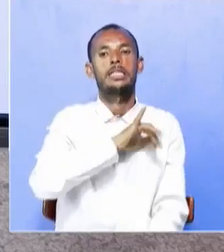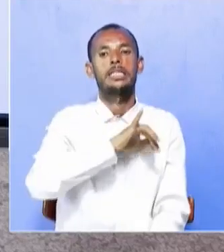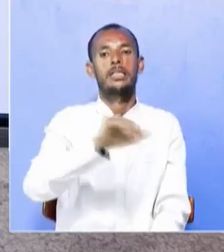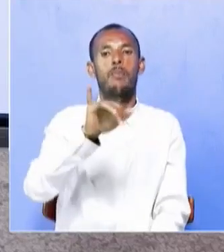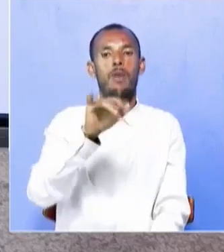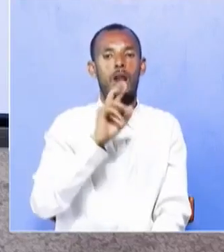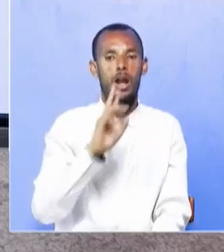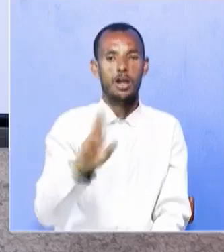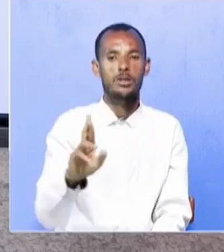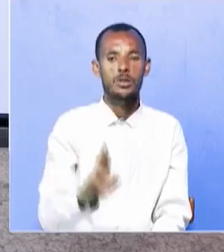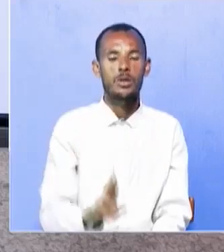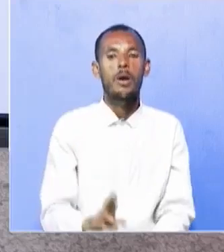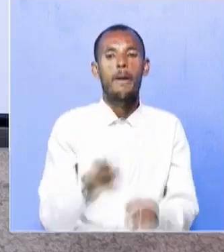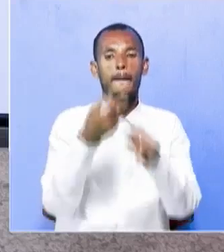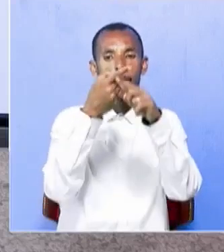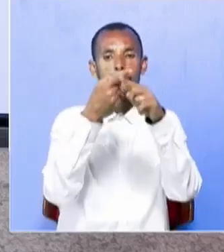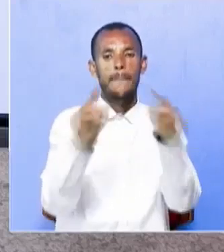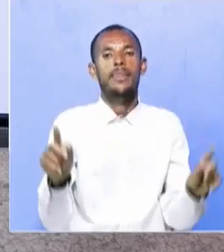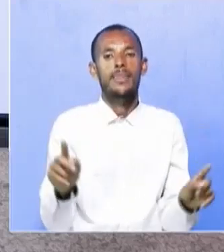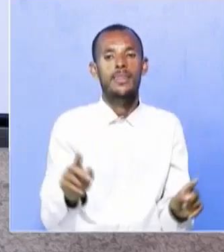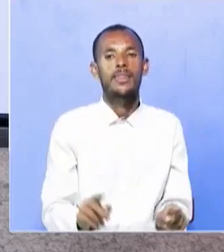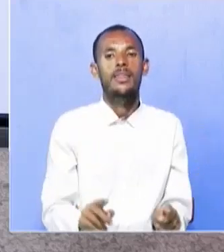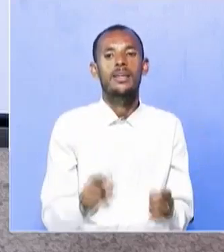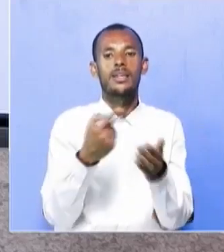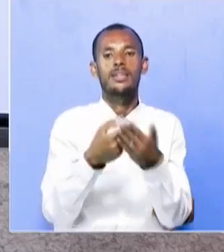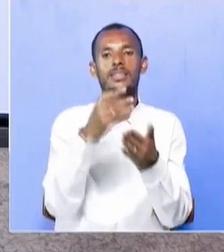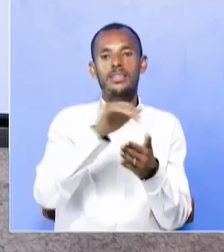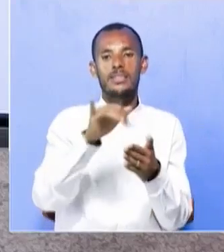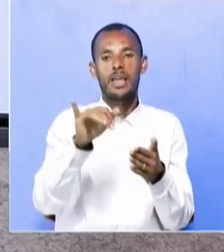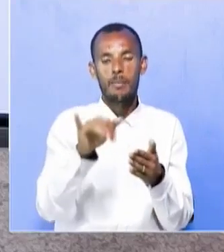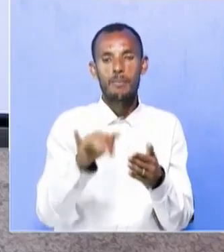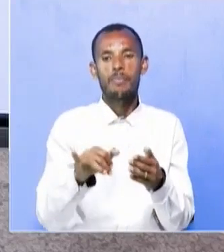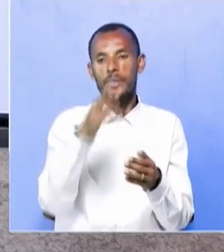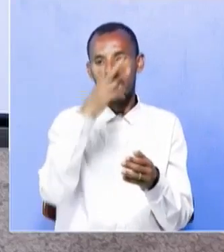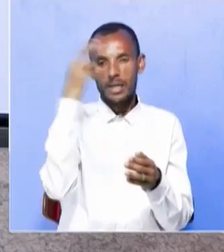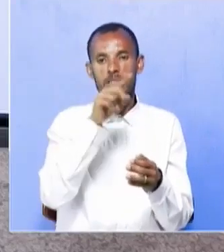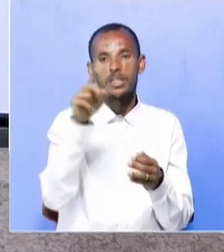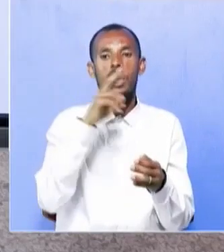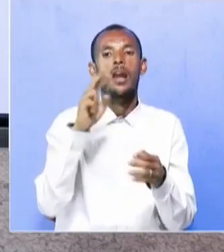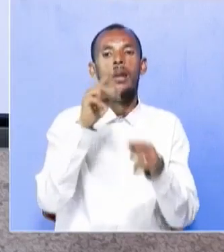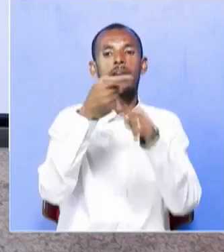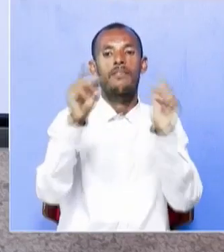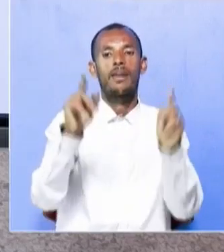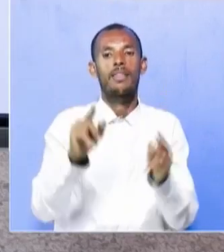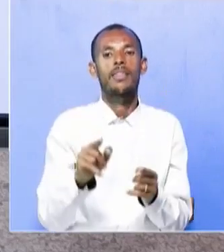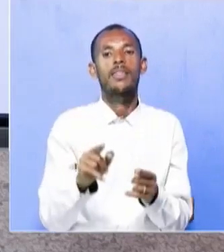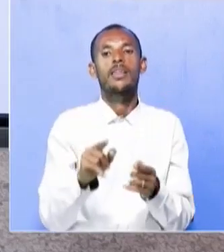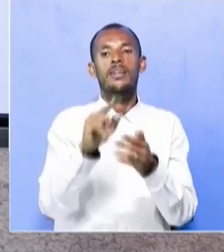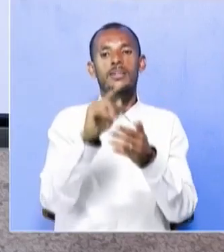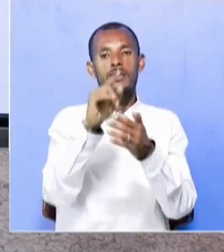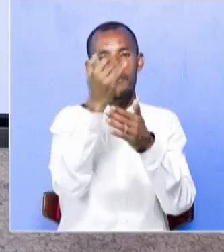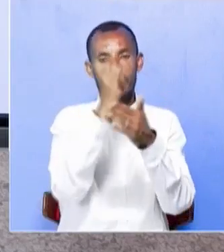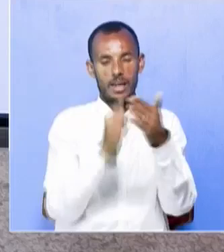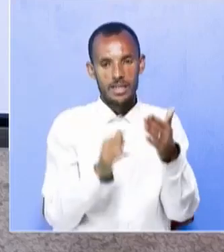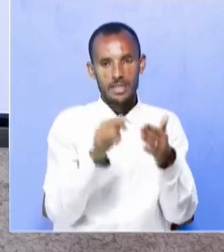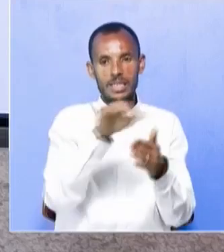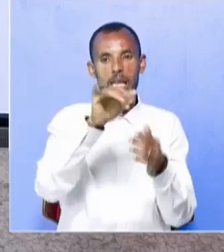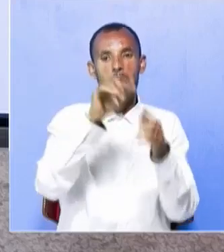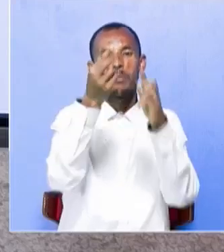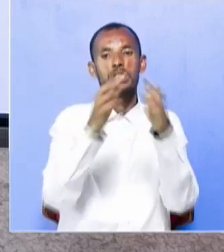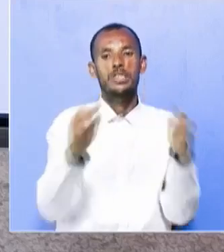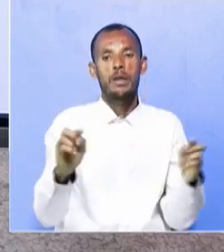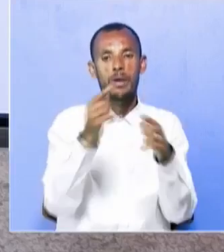right? But in some cases, we may have different figures having the same shape but different